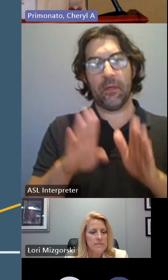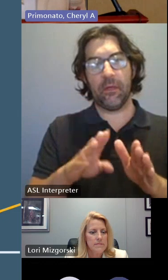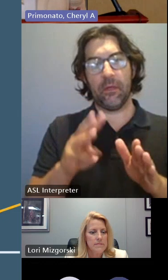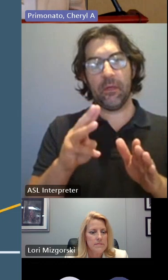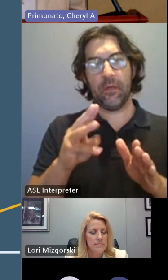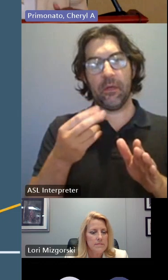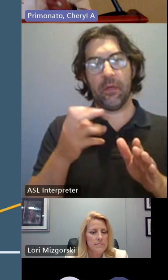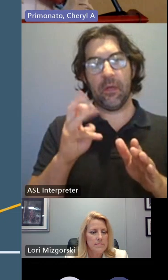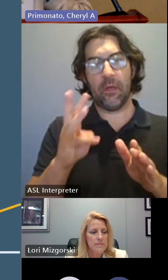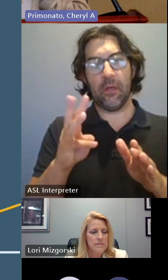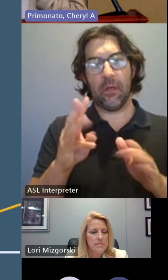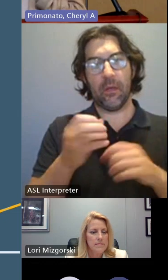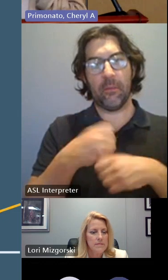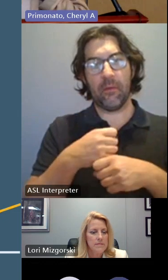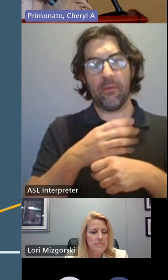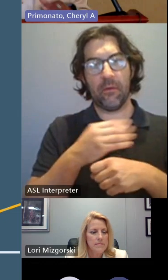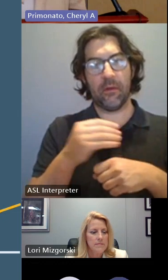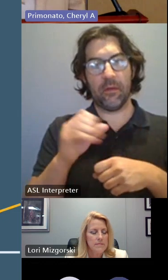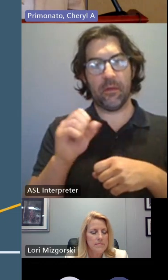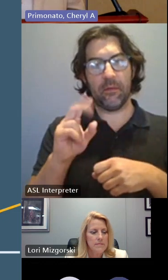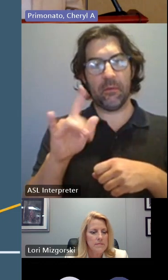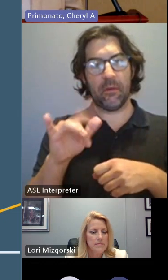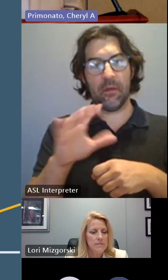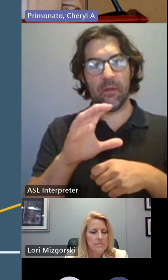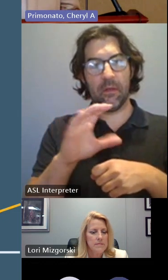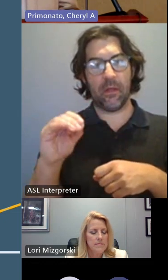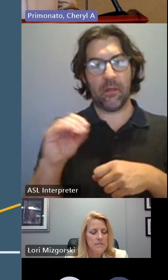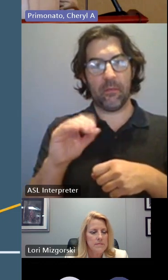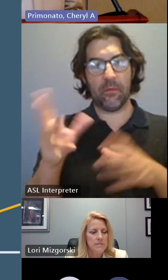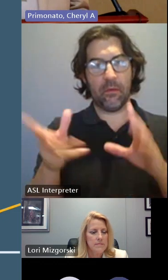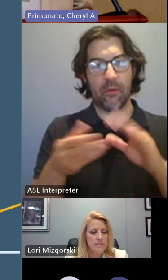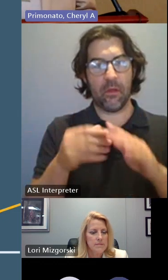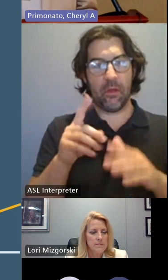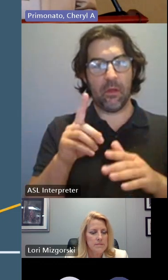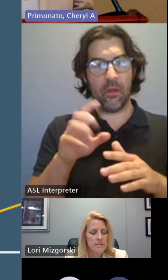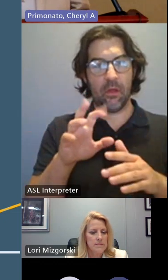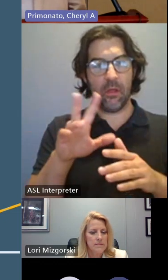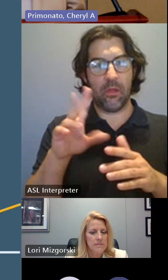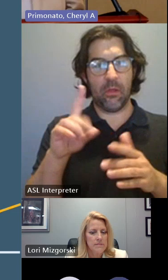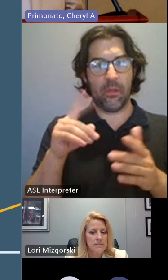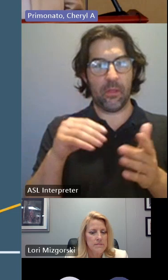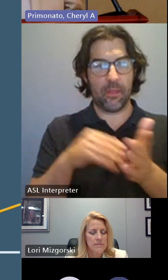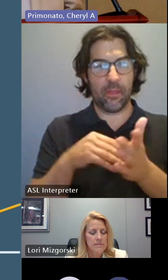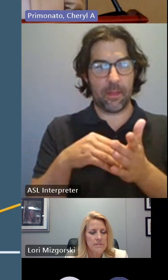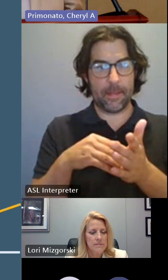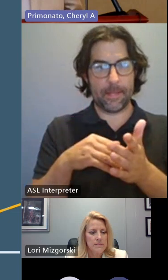Mohawk Manufacturing Supply Company, in the estimated amount of